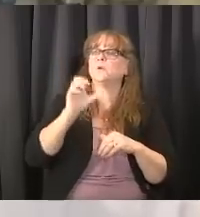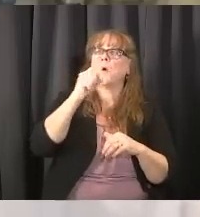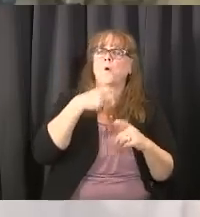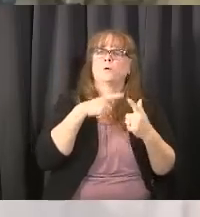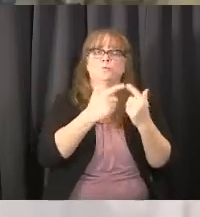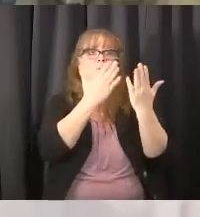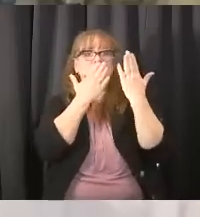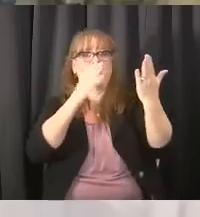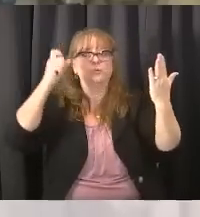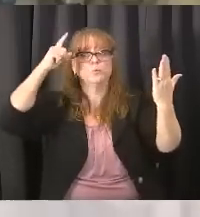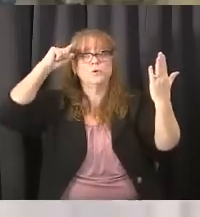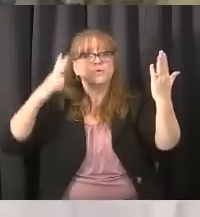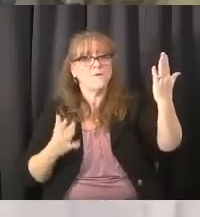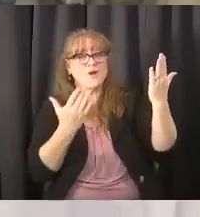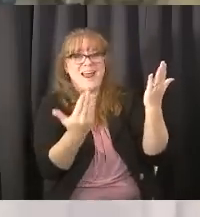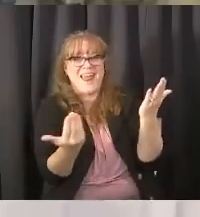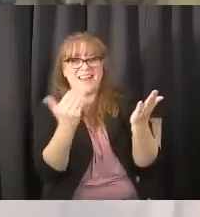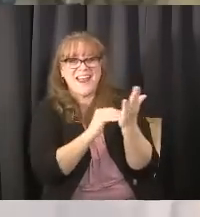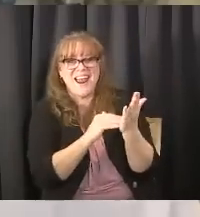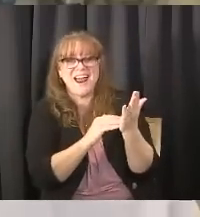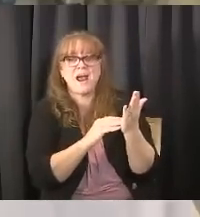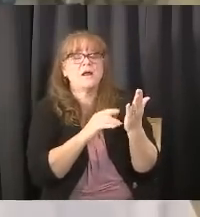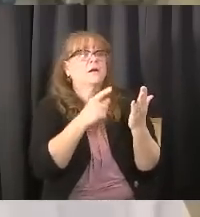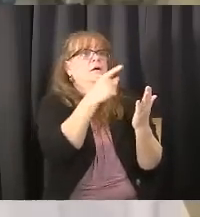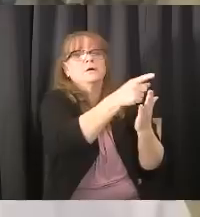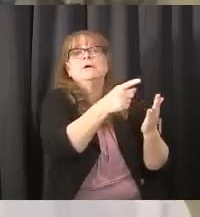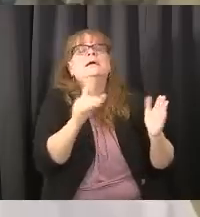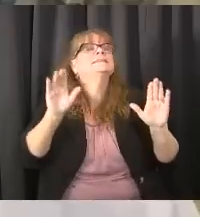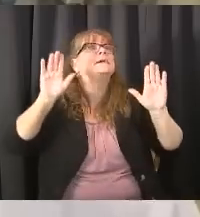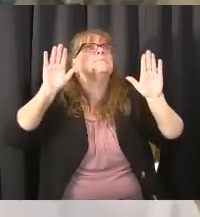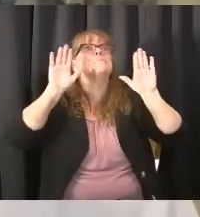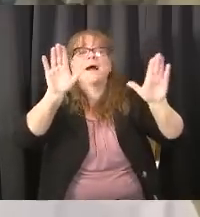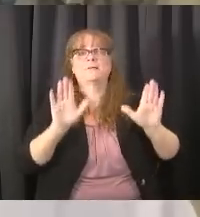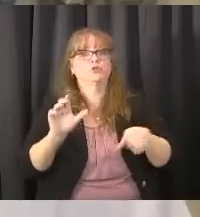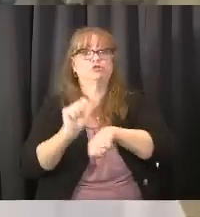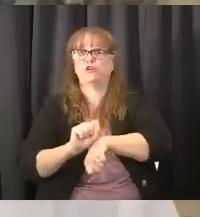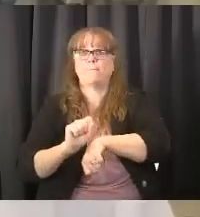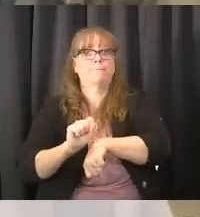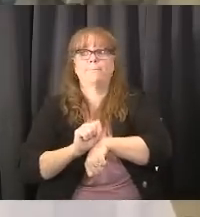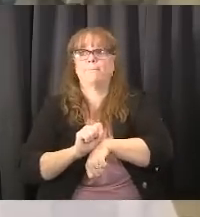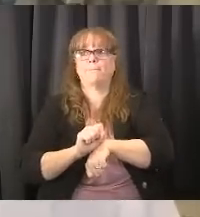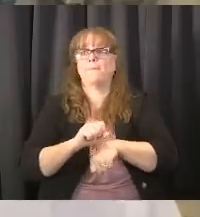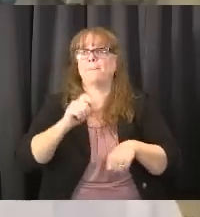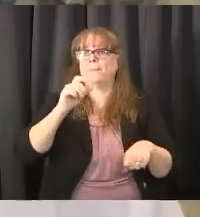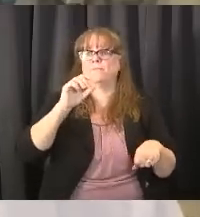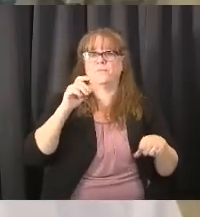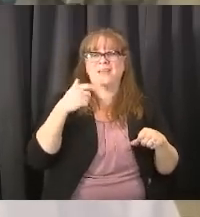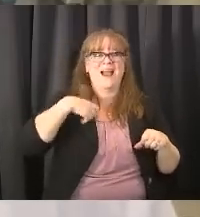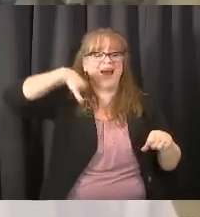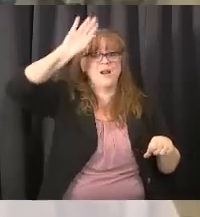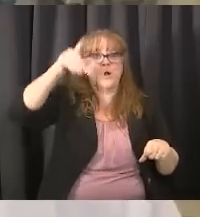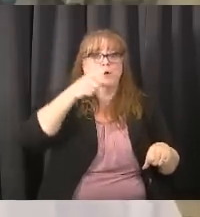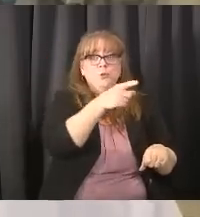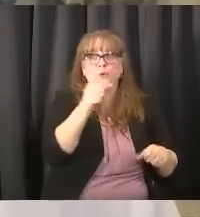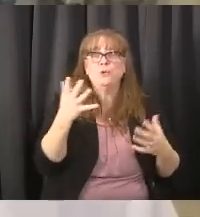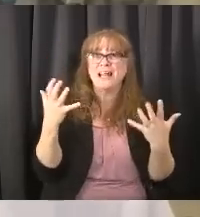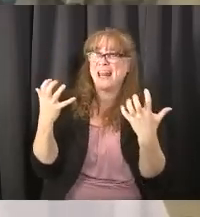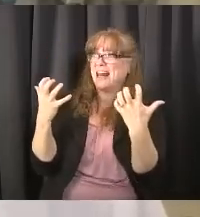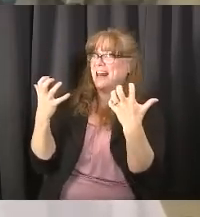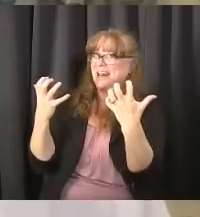remarkable job. And I know everybody's anxious. We're going to get everybody vaccinated. Continue to wear your mask,